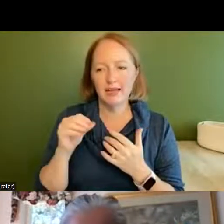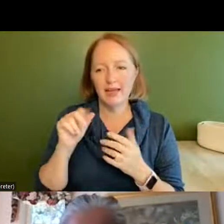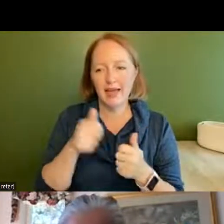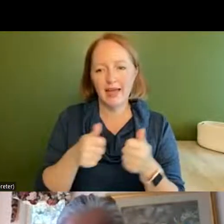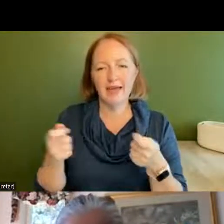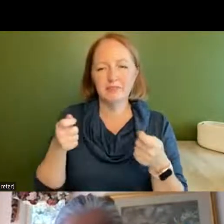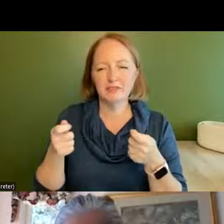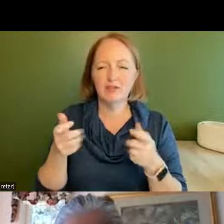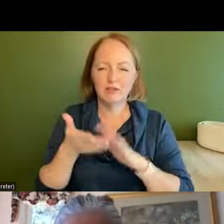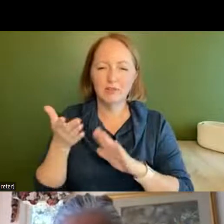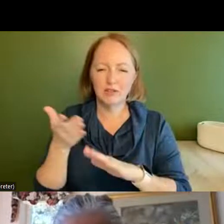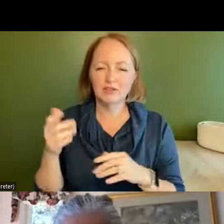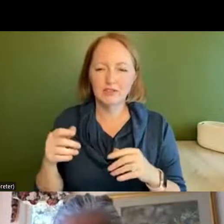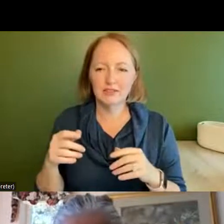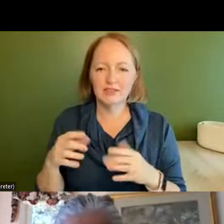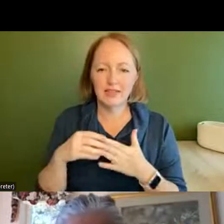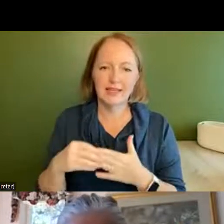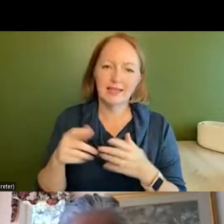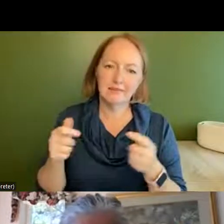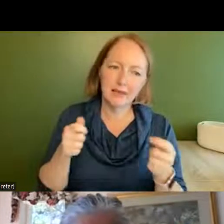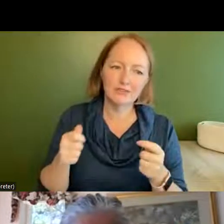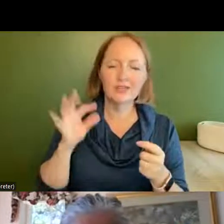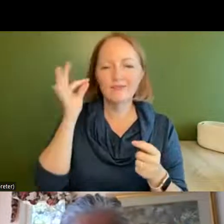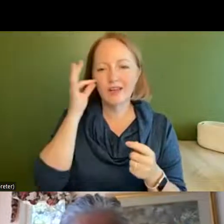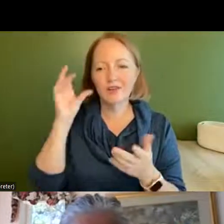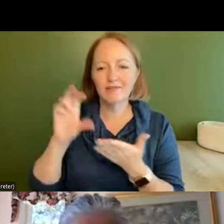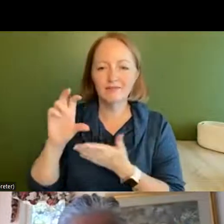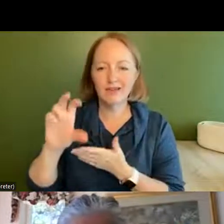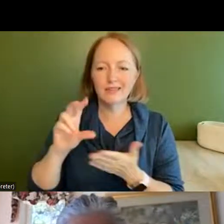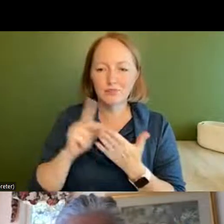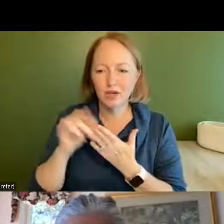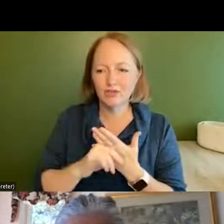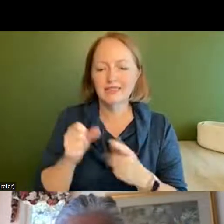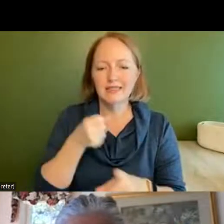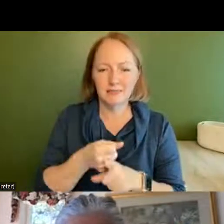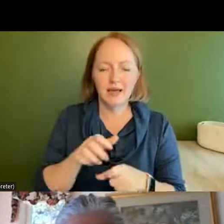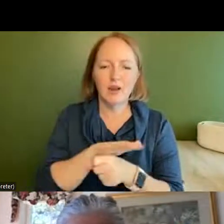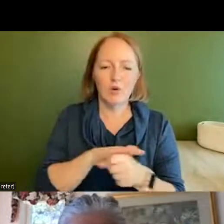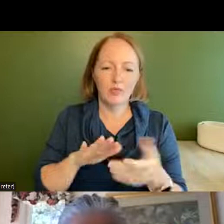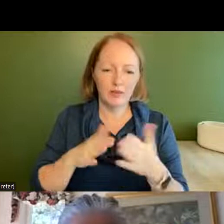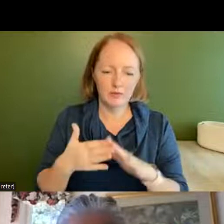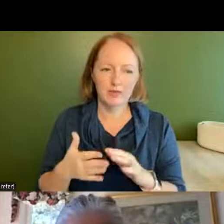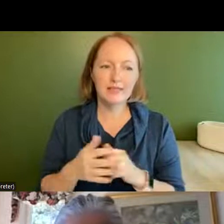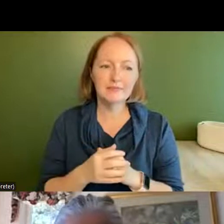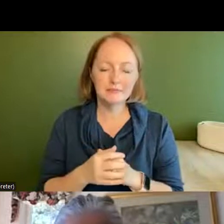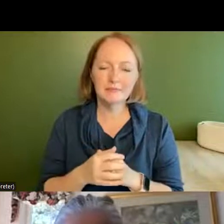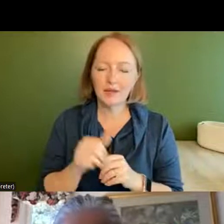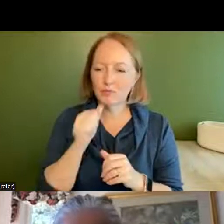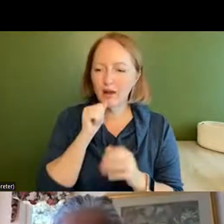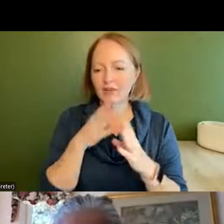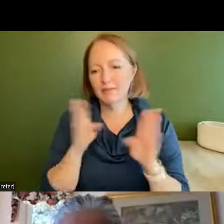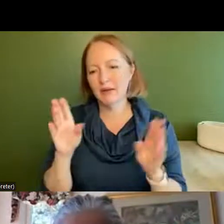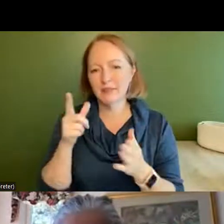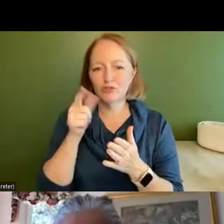administrative operations, leading and managing federally funded projects that impact the local community, private and public